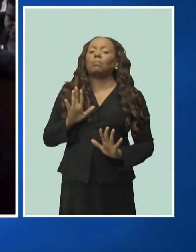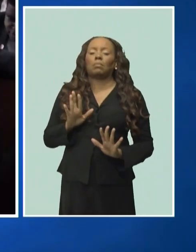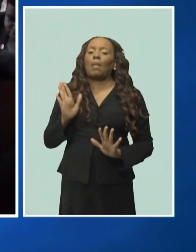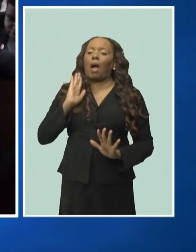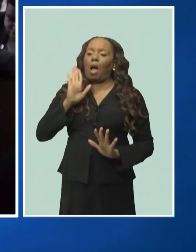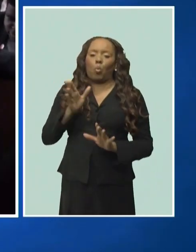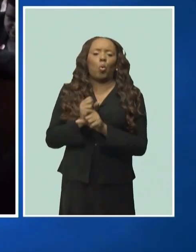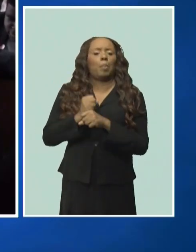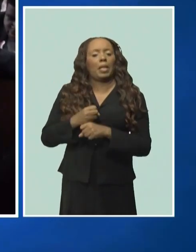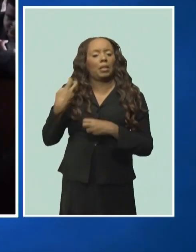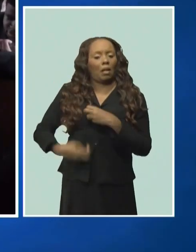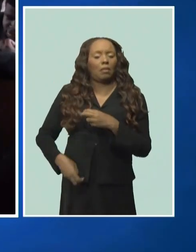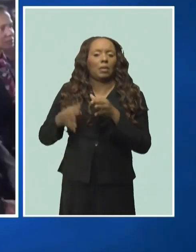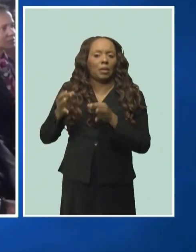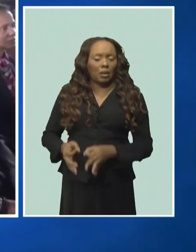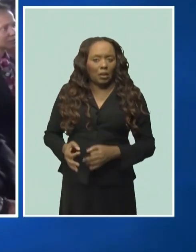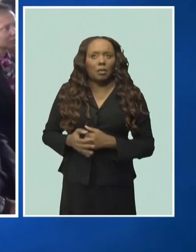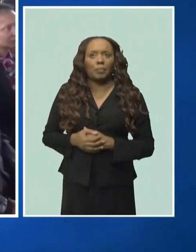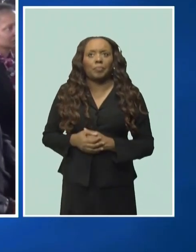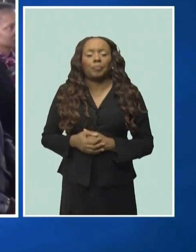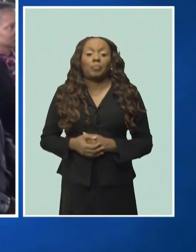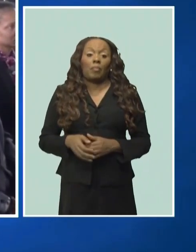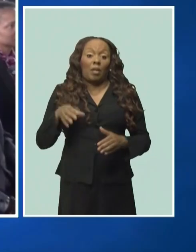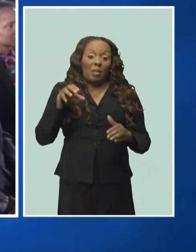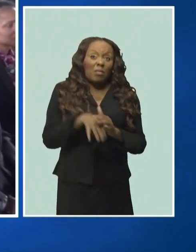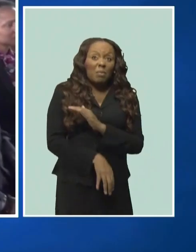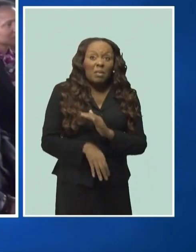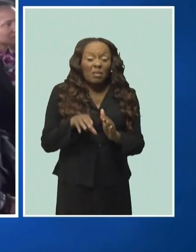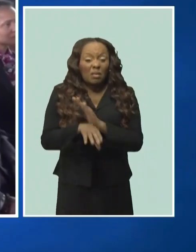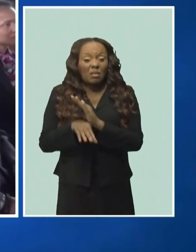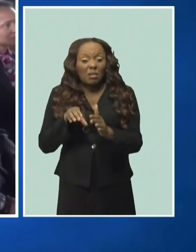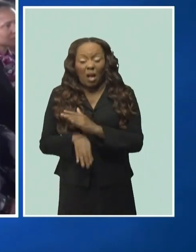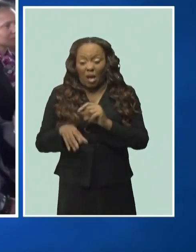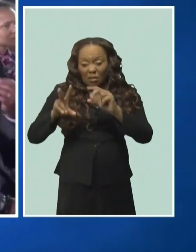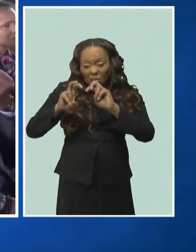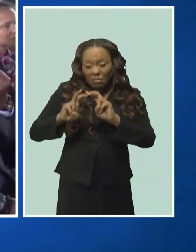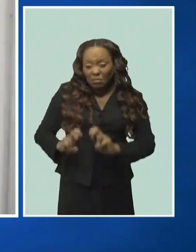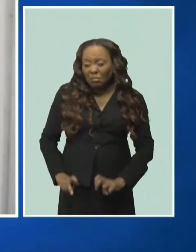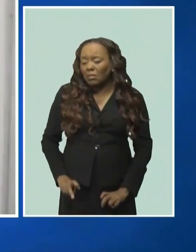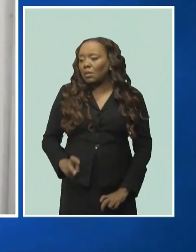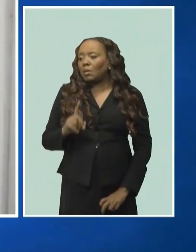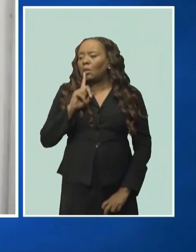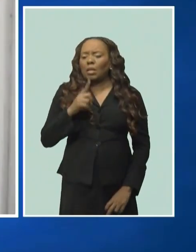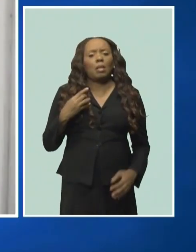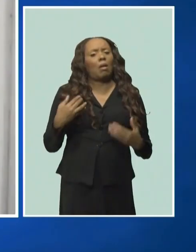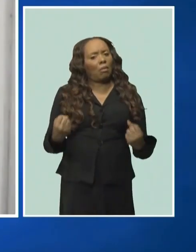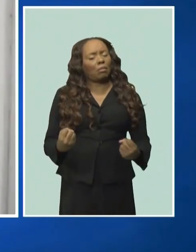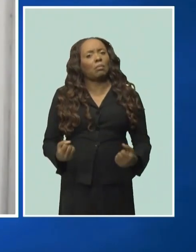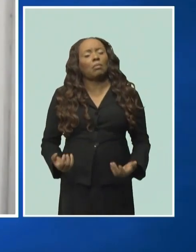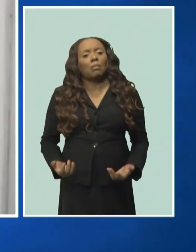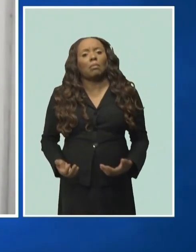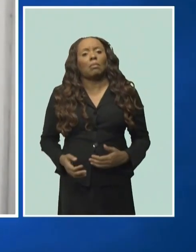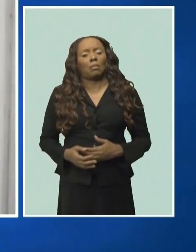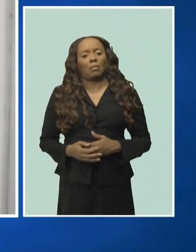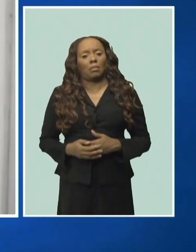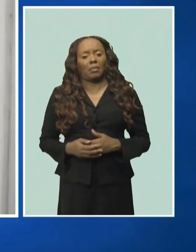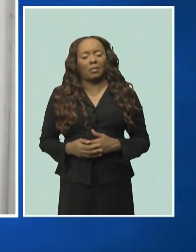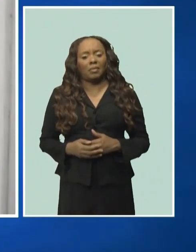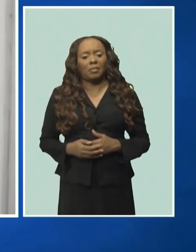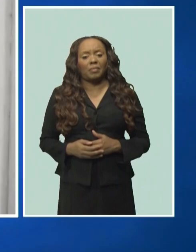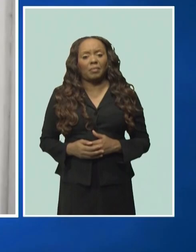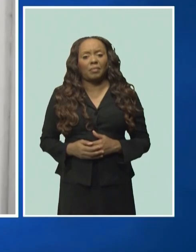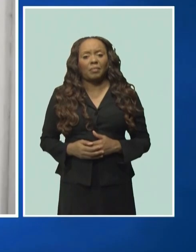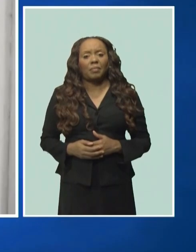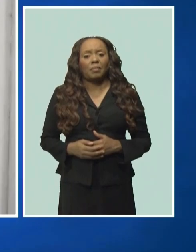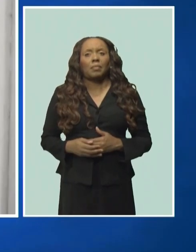His management style at the Criminal Investigations Division was one of courage and oftentimes dictated by